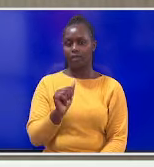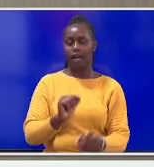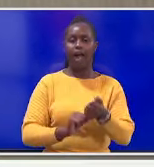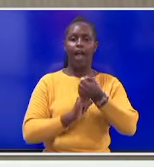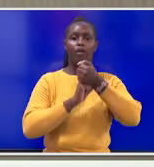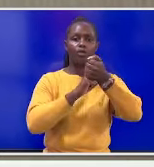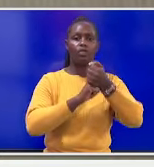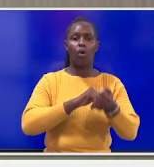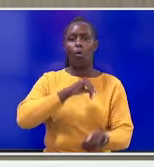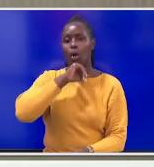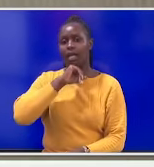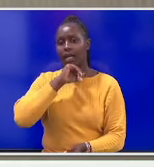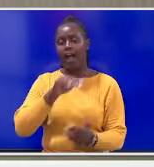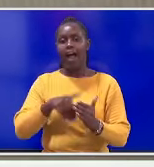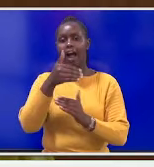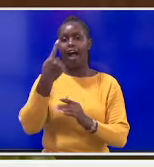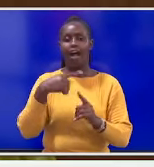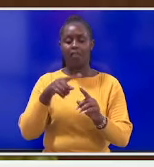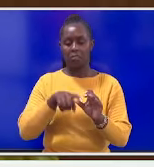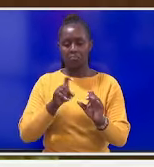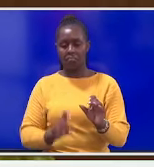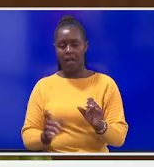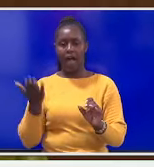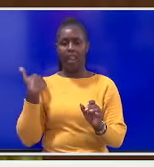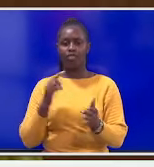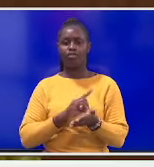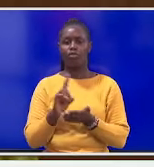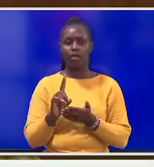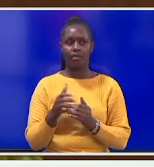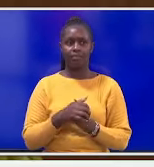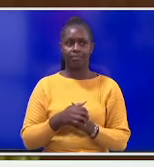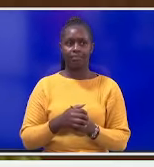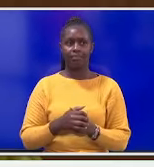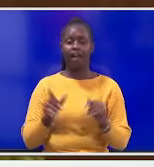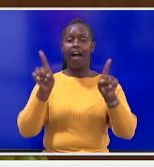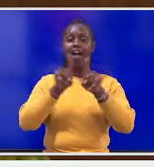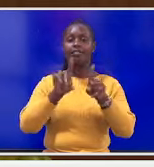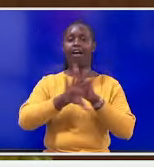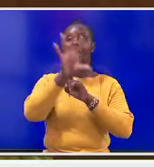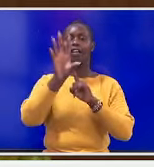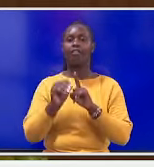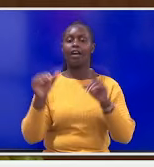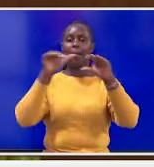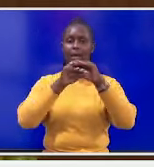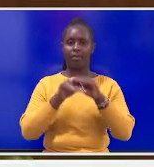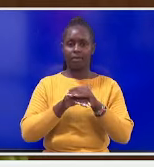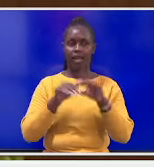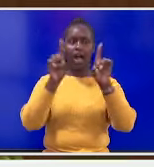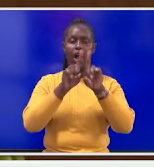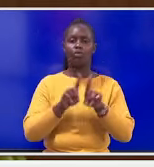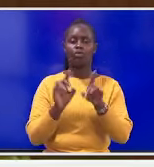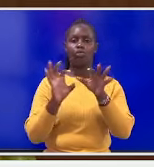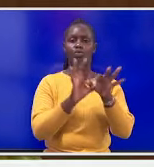bid after stepping down last week. In the spirit of Pan-Africanism and for Eastern Africa